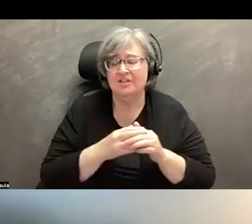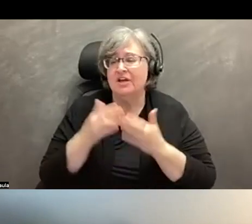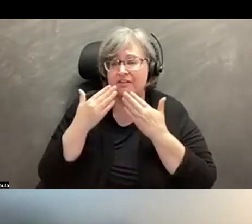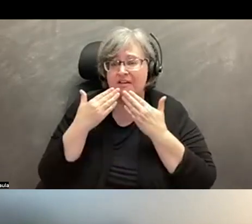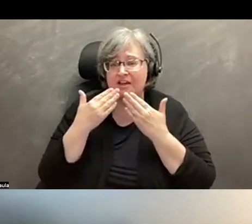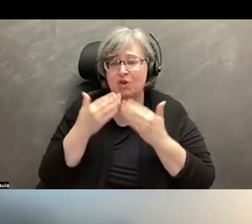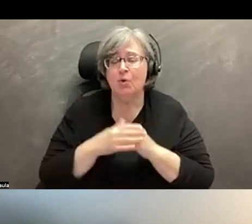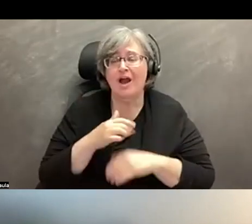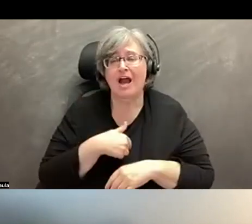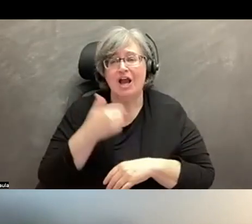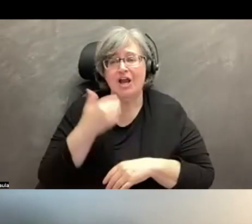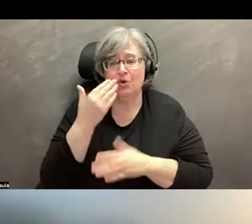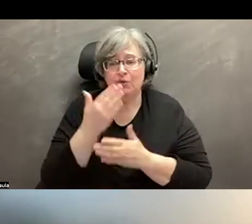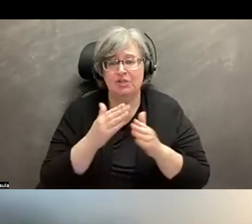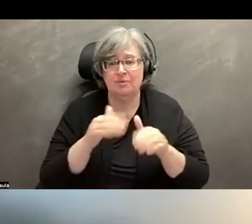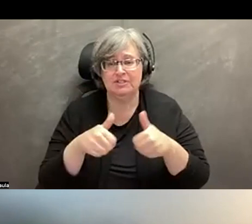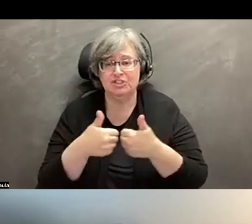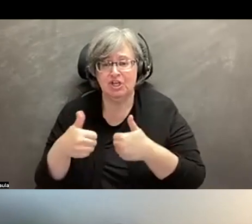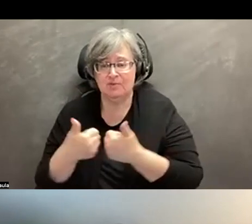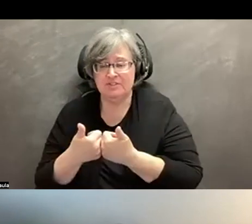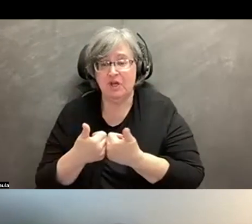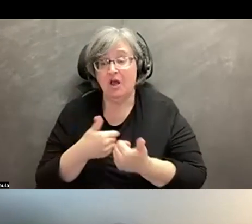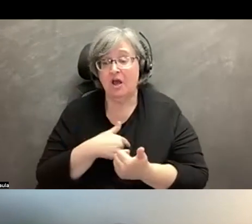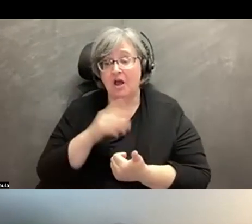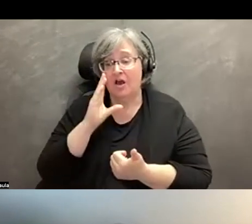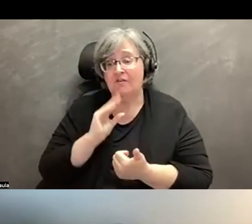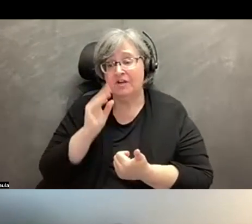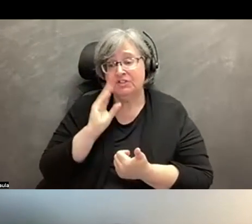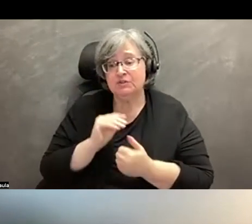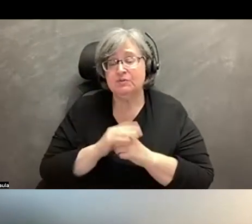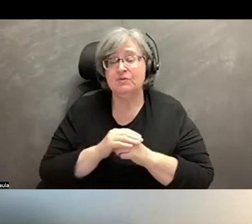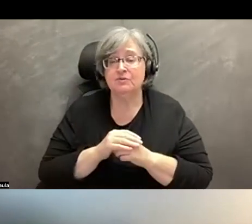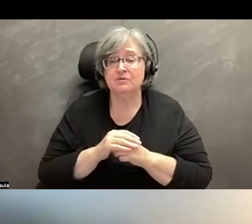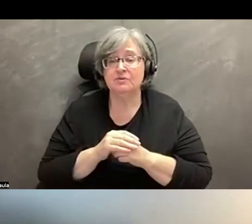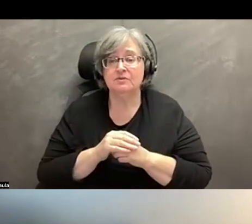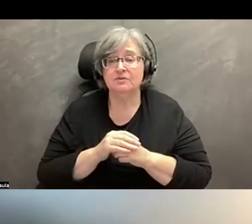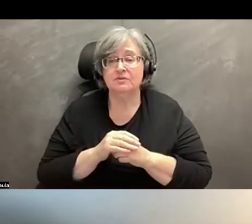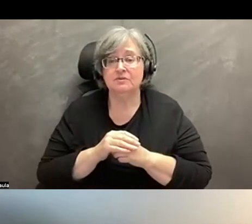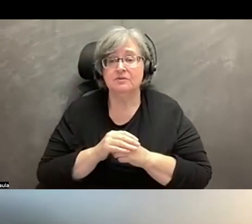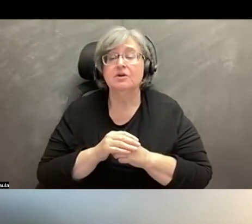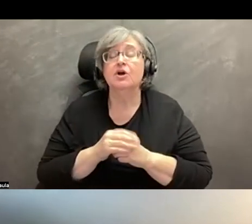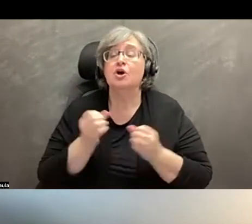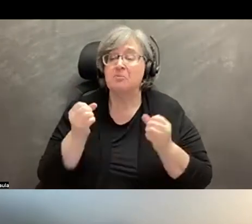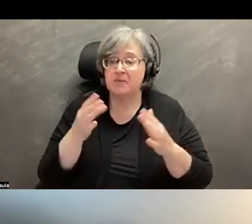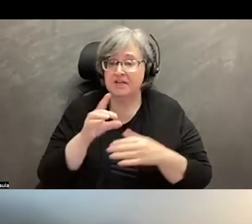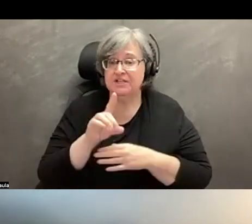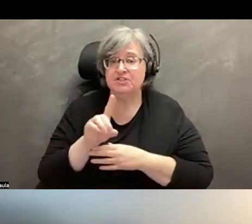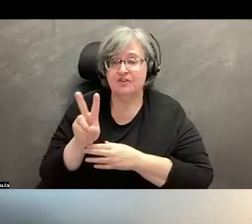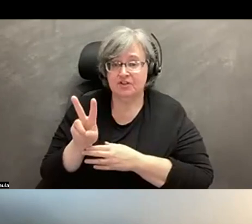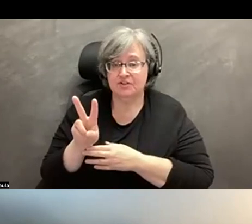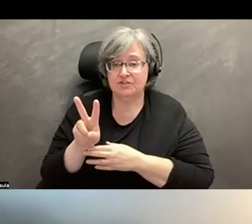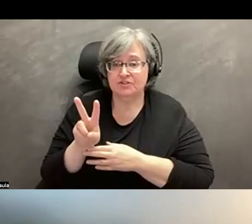that. I know some of the challenges, Andrea, that I've heard of why many domestic violence and sexual